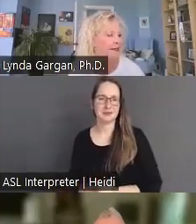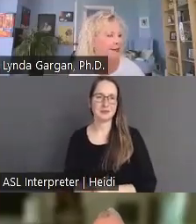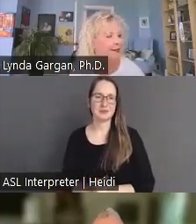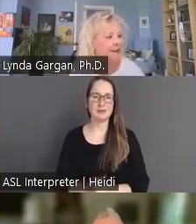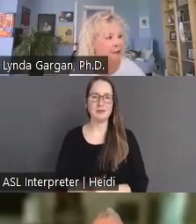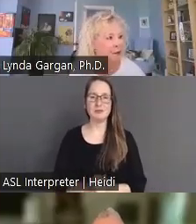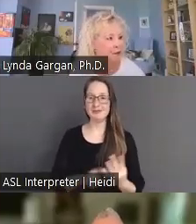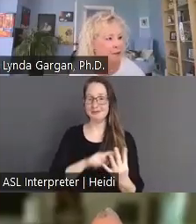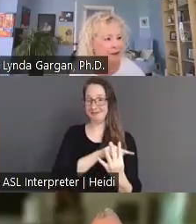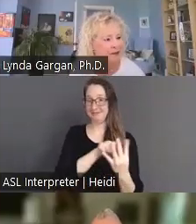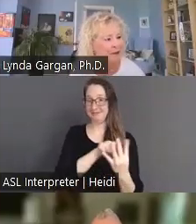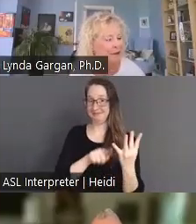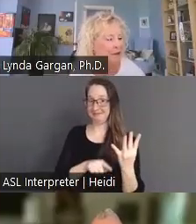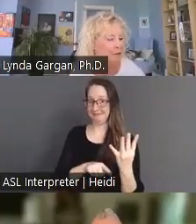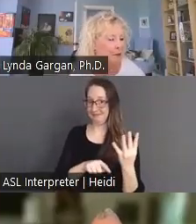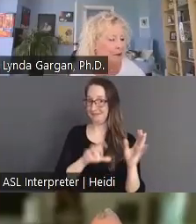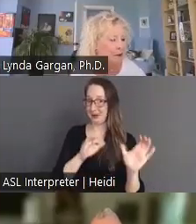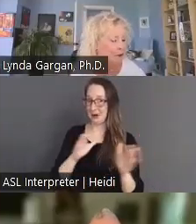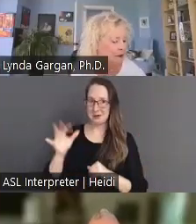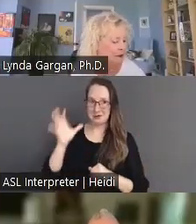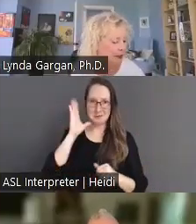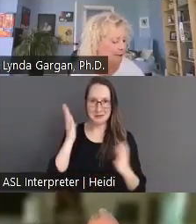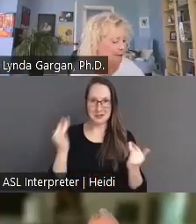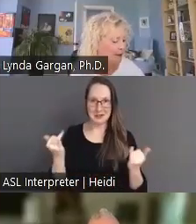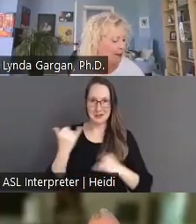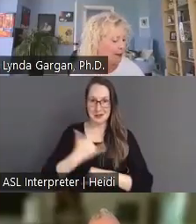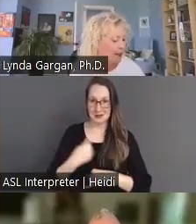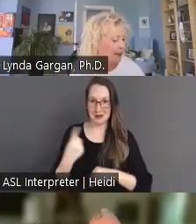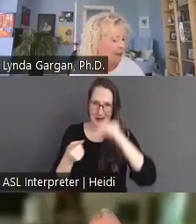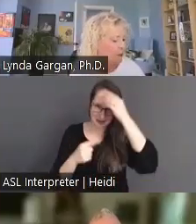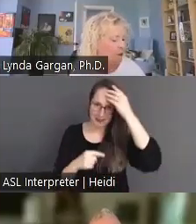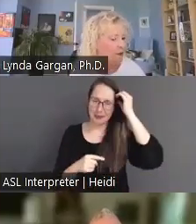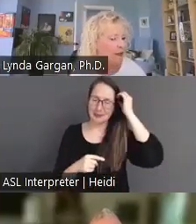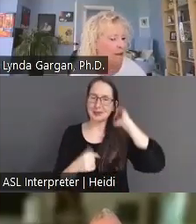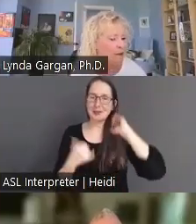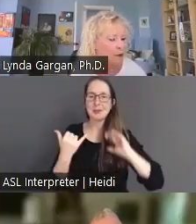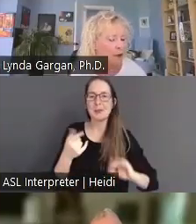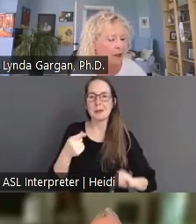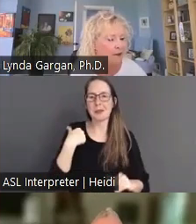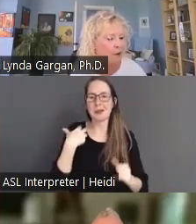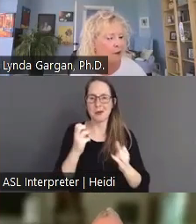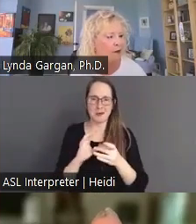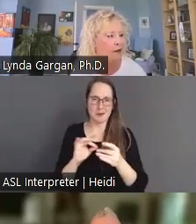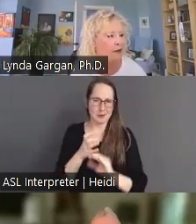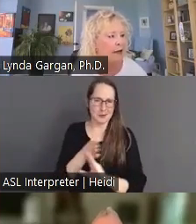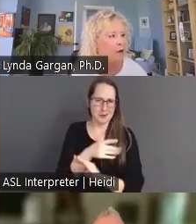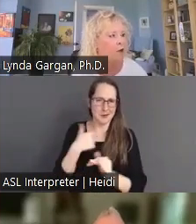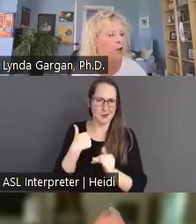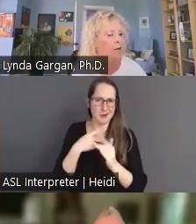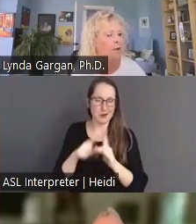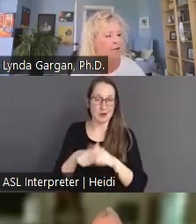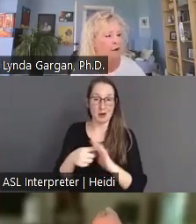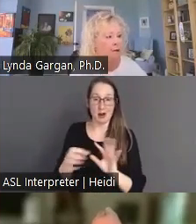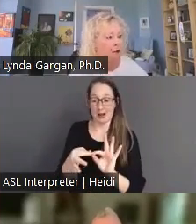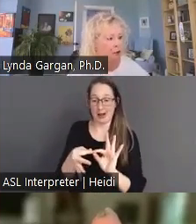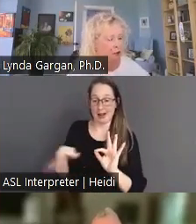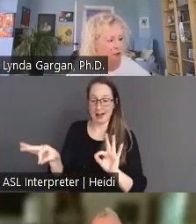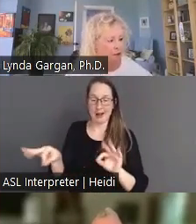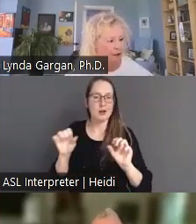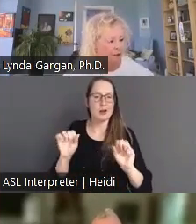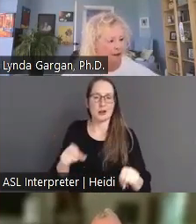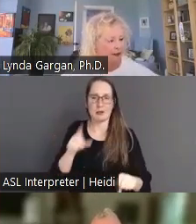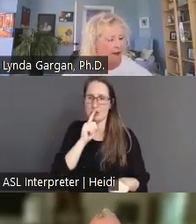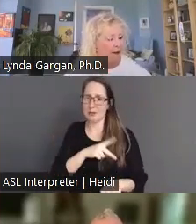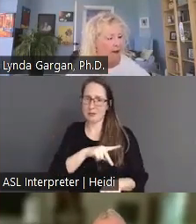look at this. Look at this group of presenters we have brought to you today. Now, I do want to say before we get started that language can be a very